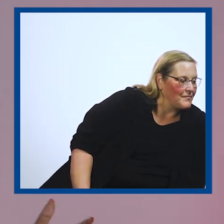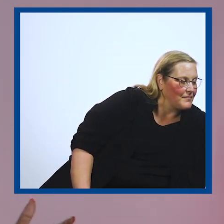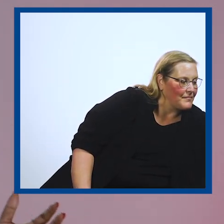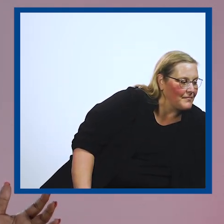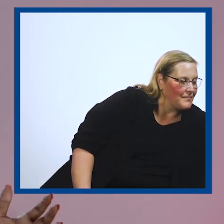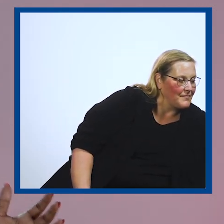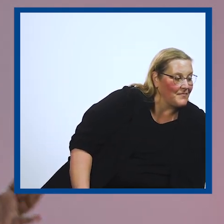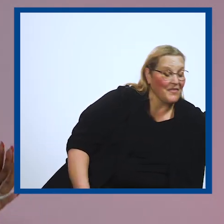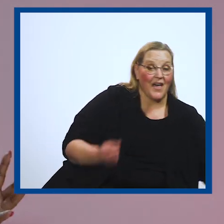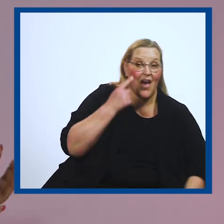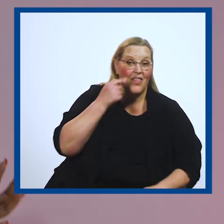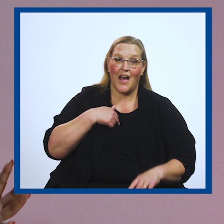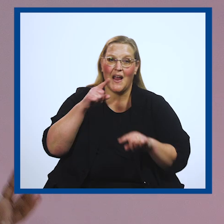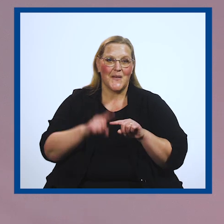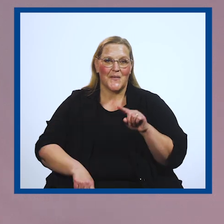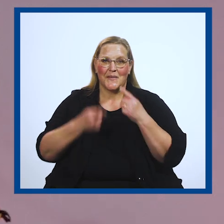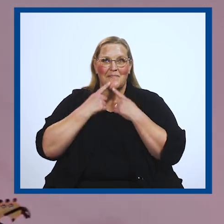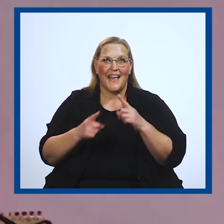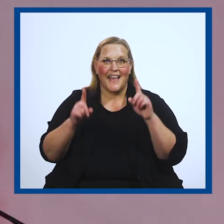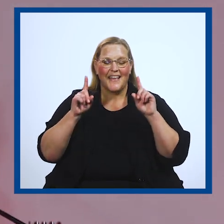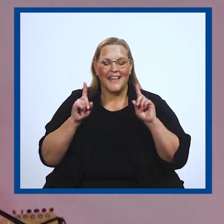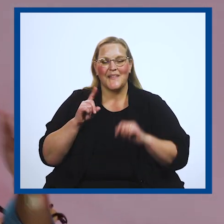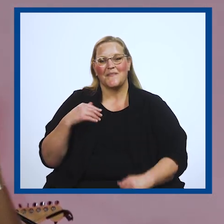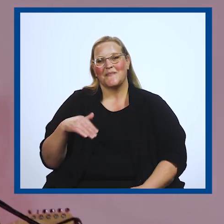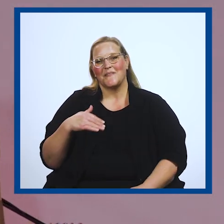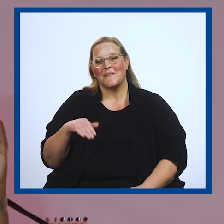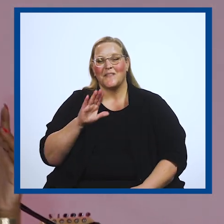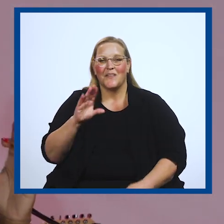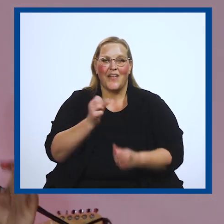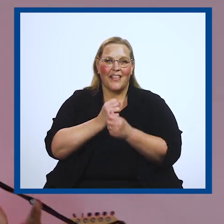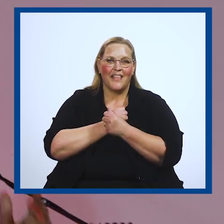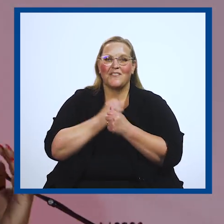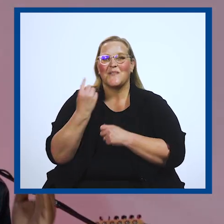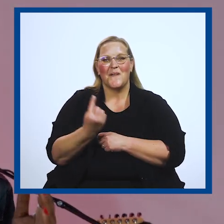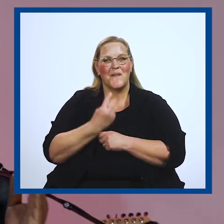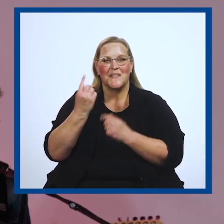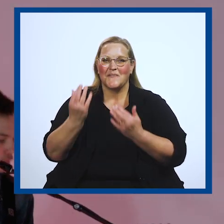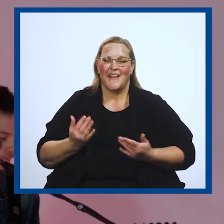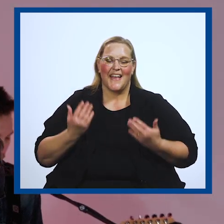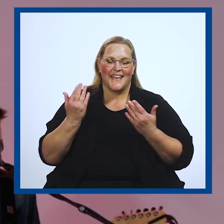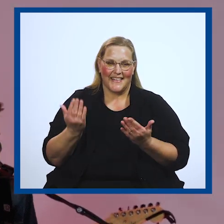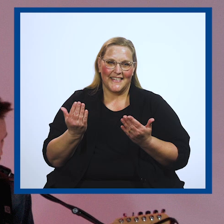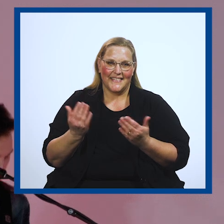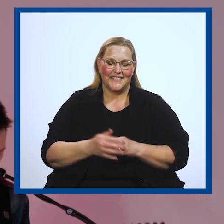When I thought I couldn't make it, your love was always